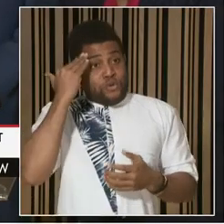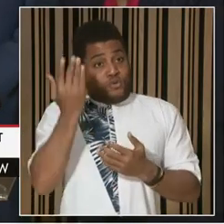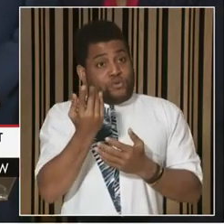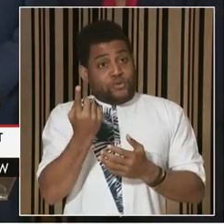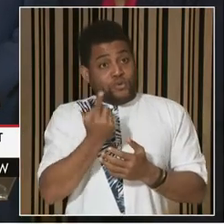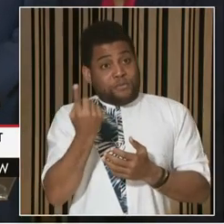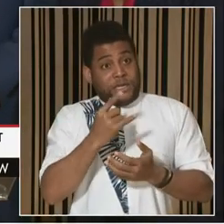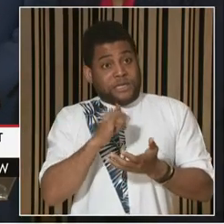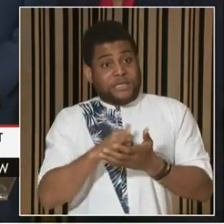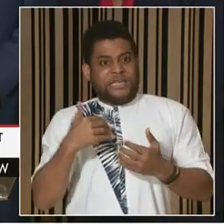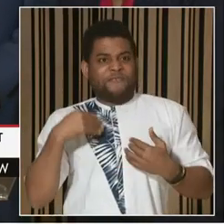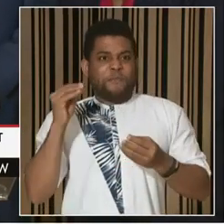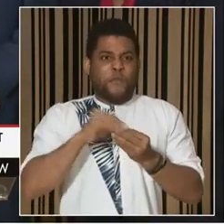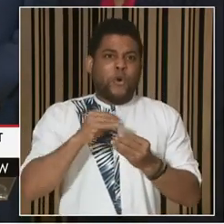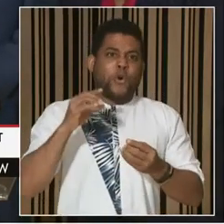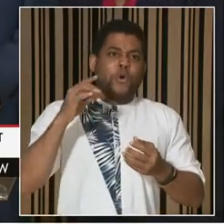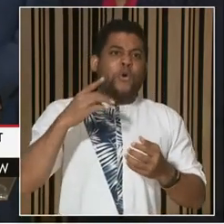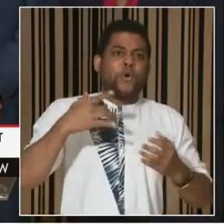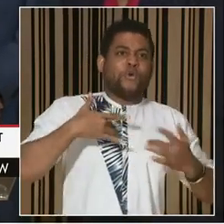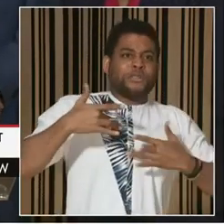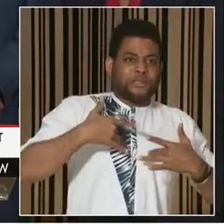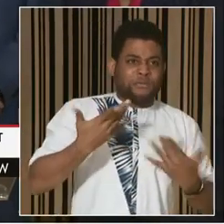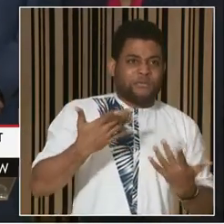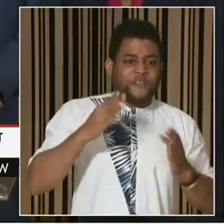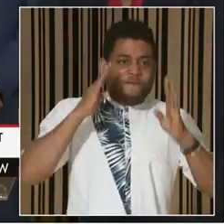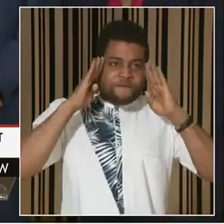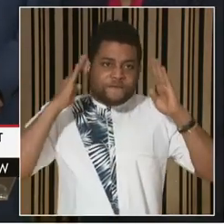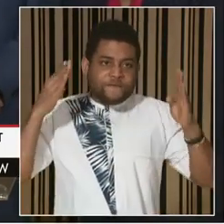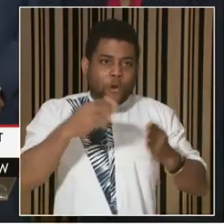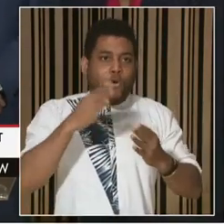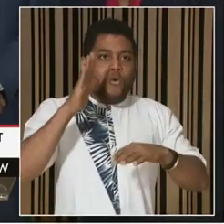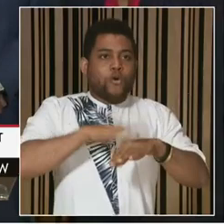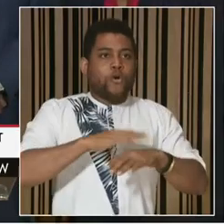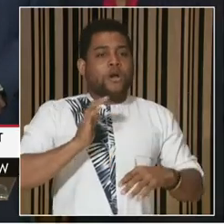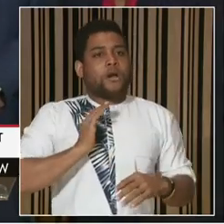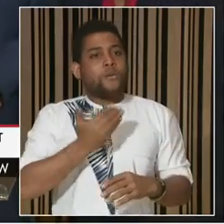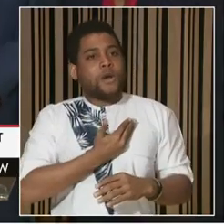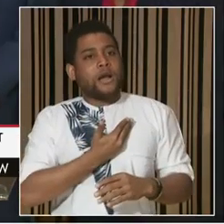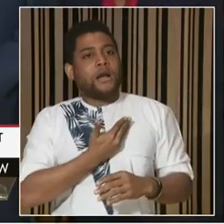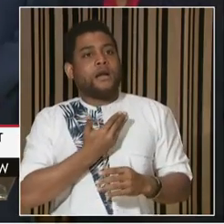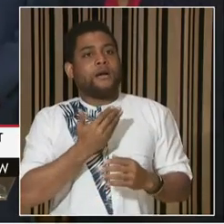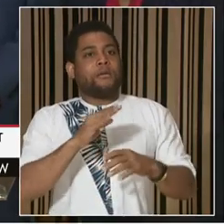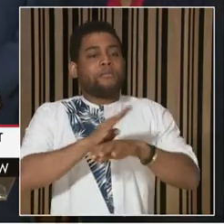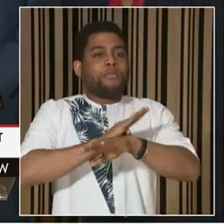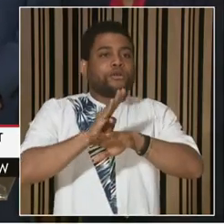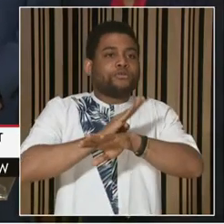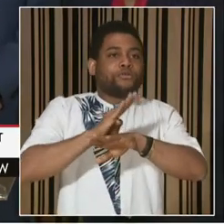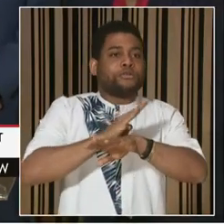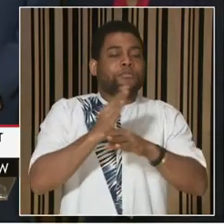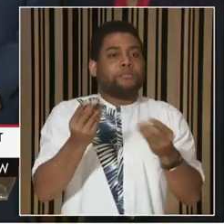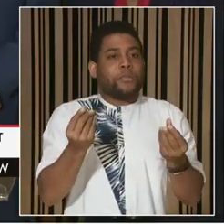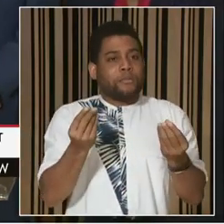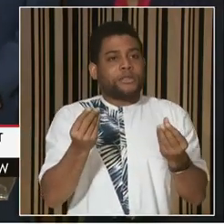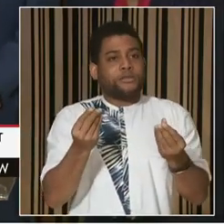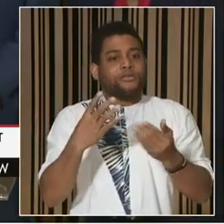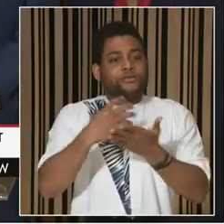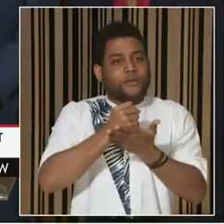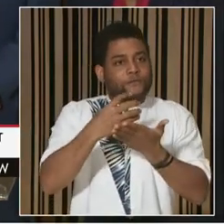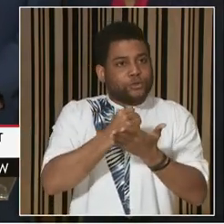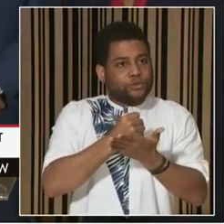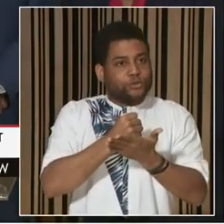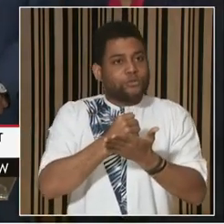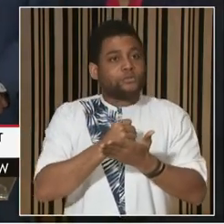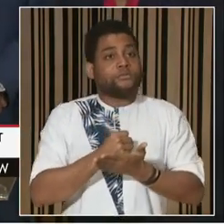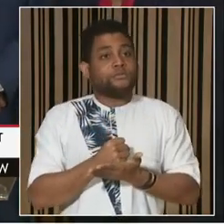concerned about. We have to be concerned about our commercial property revenues. That's the one area that